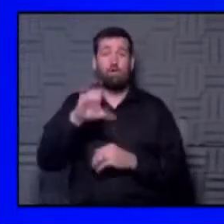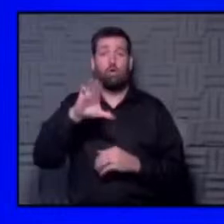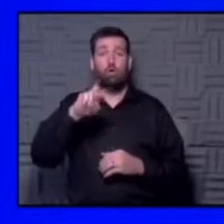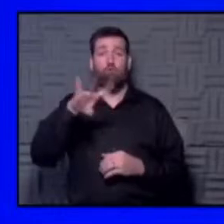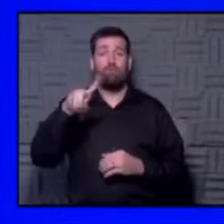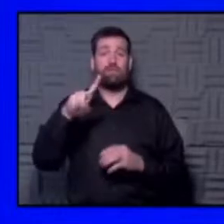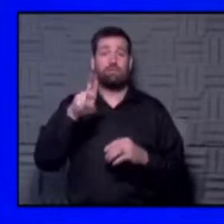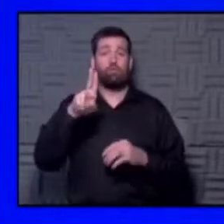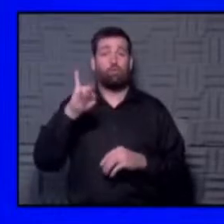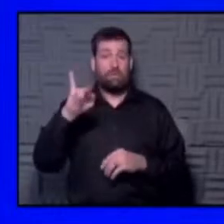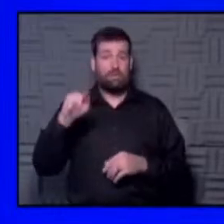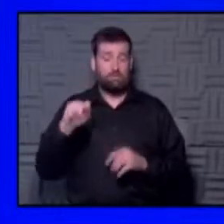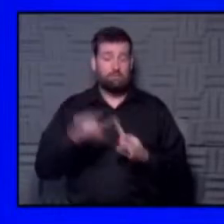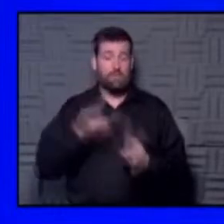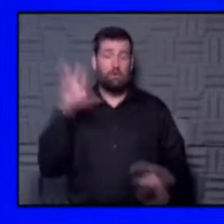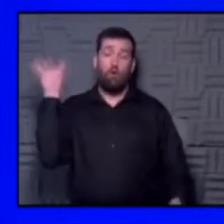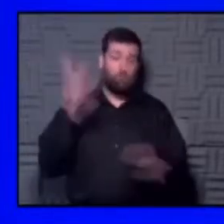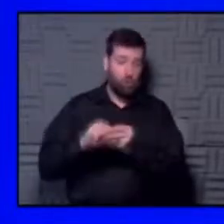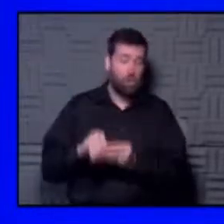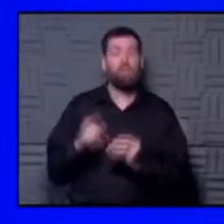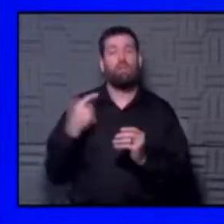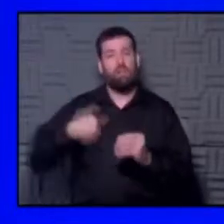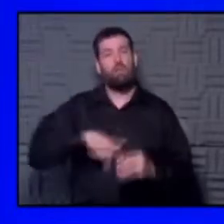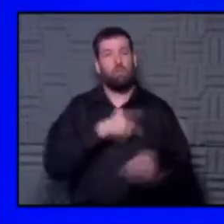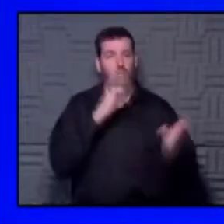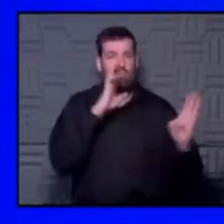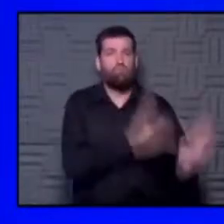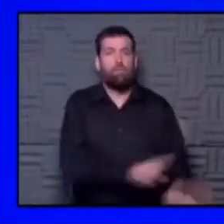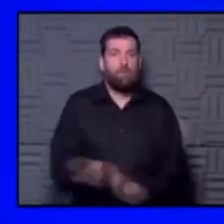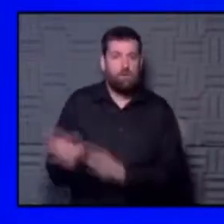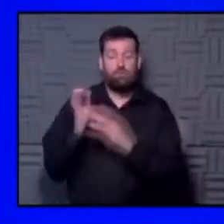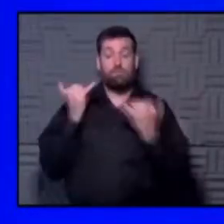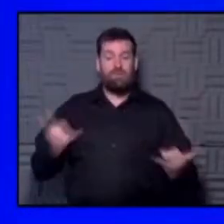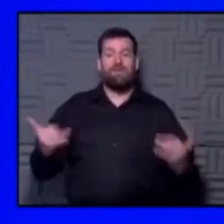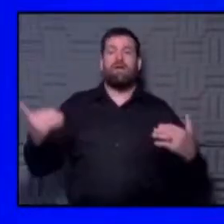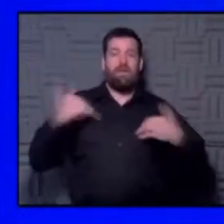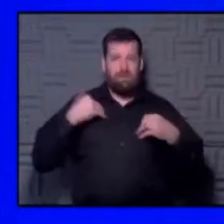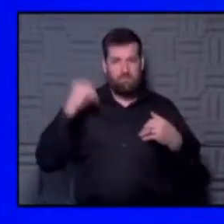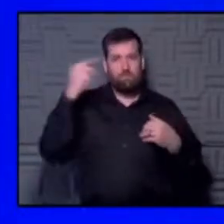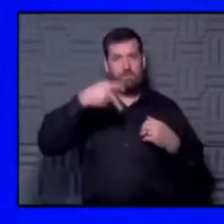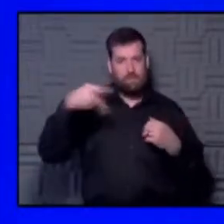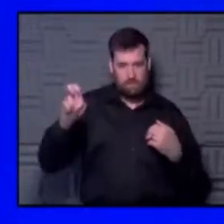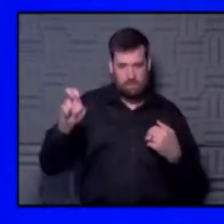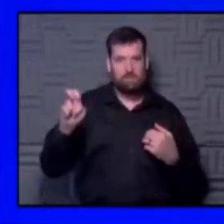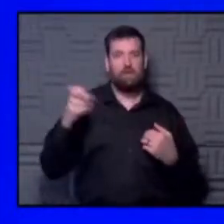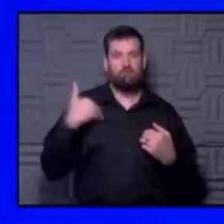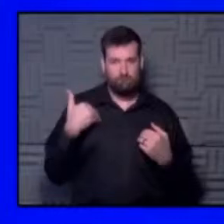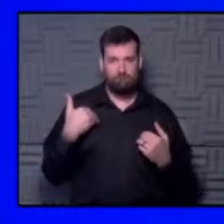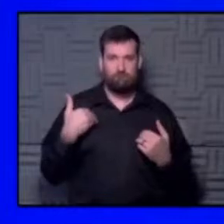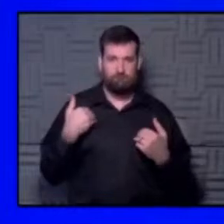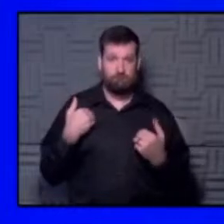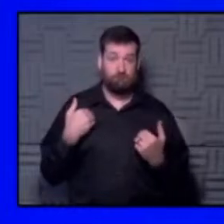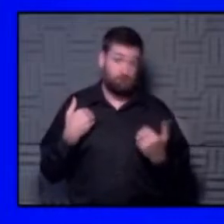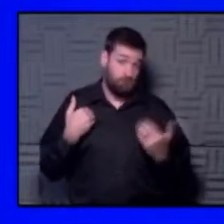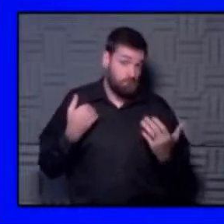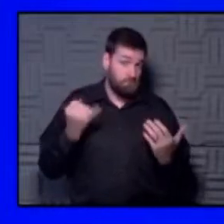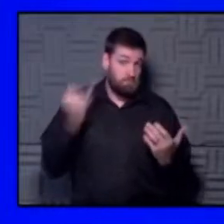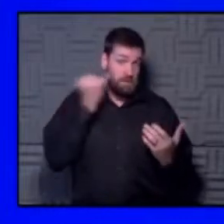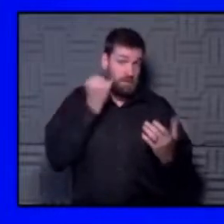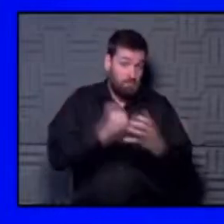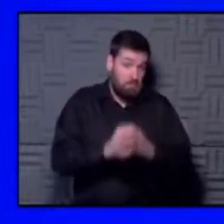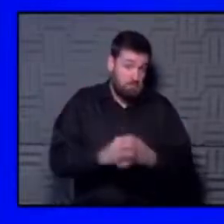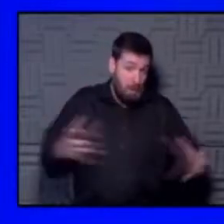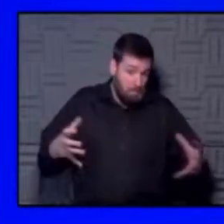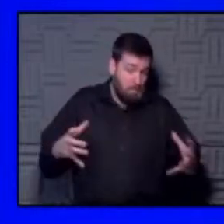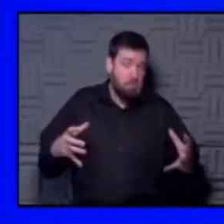but the overall is we are prepared. Currently we have the PPE. Who knows if we get into a surge, but